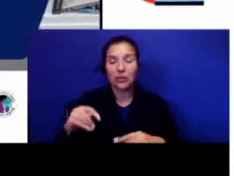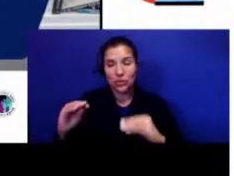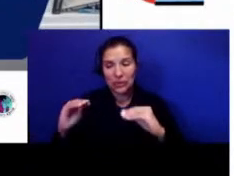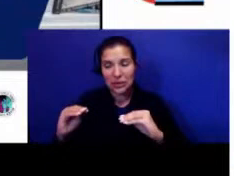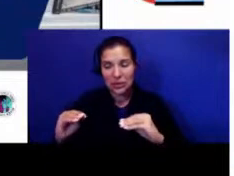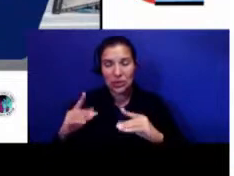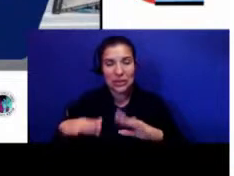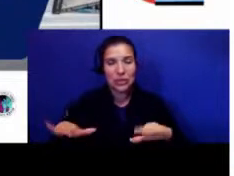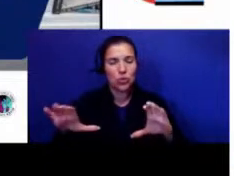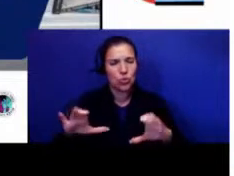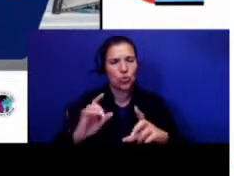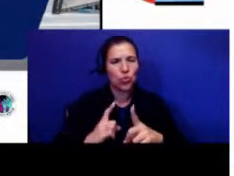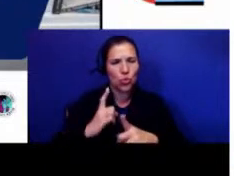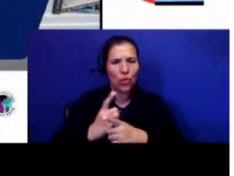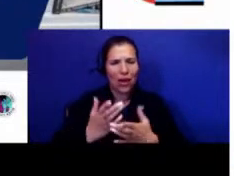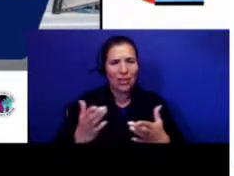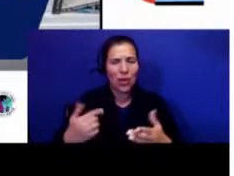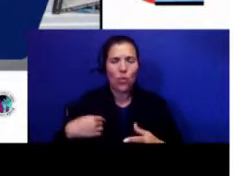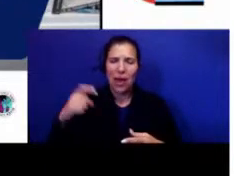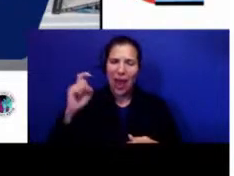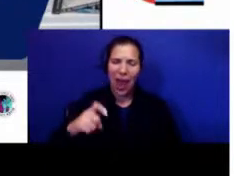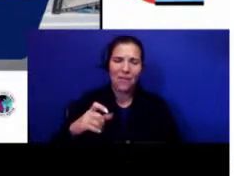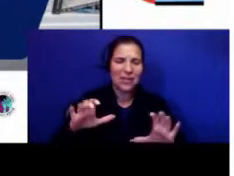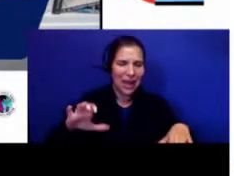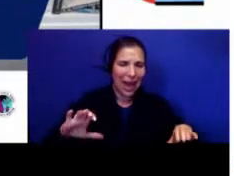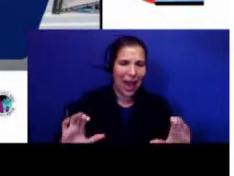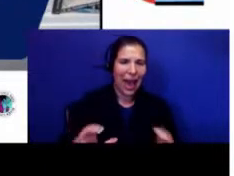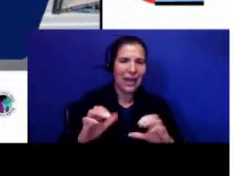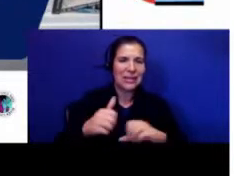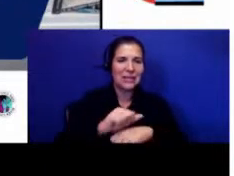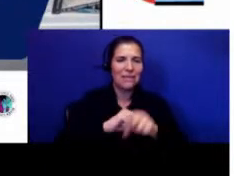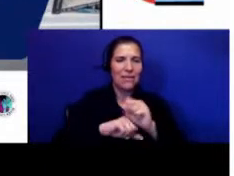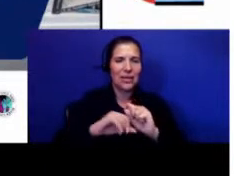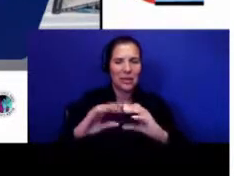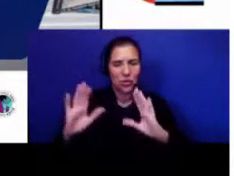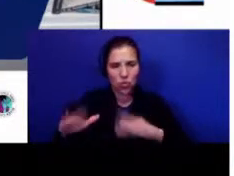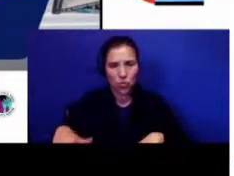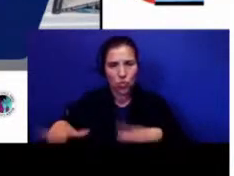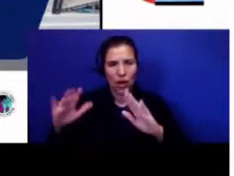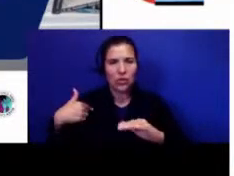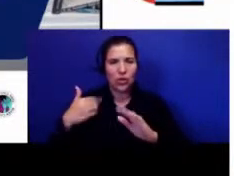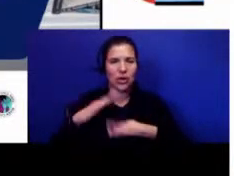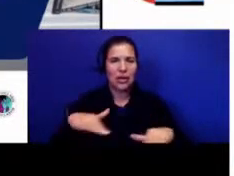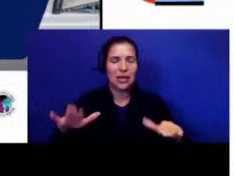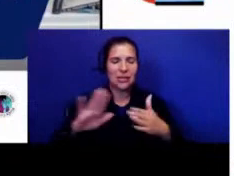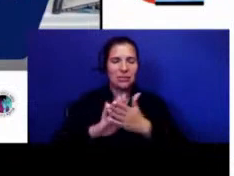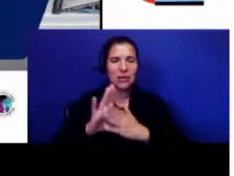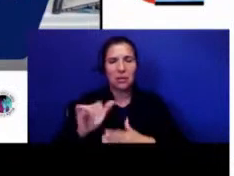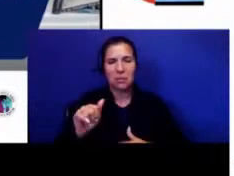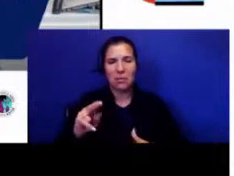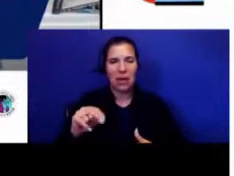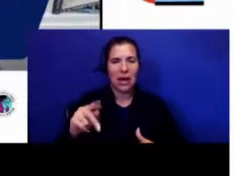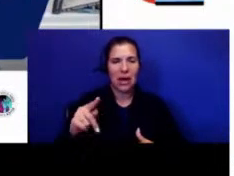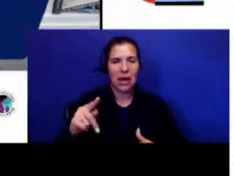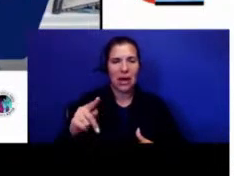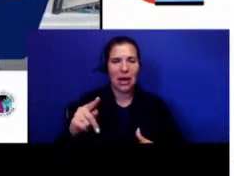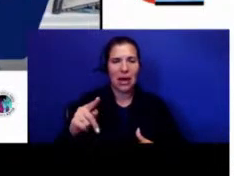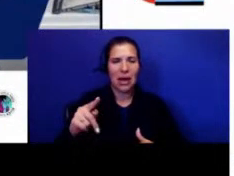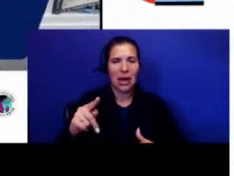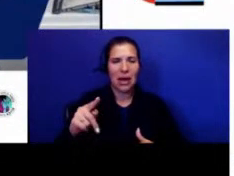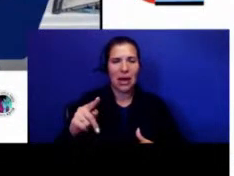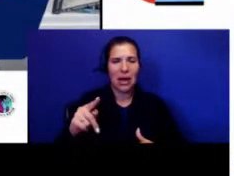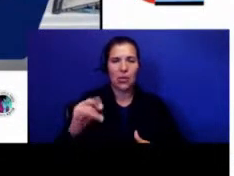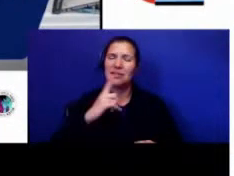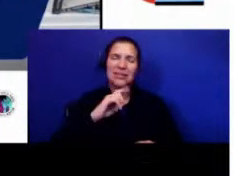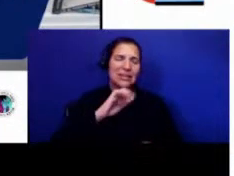right thing, we have to actively raise our kids to be anti-racist. And indeed, it's never too